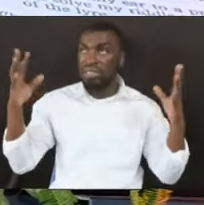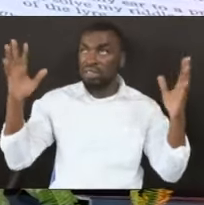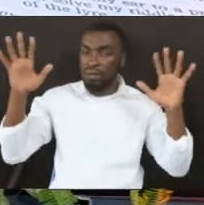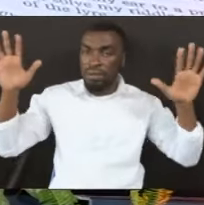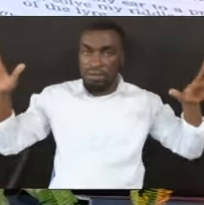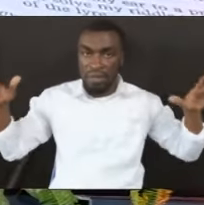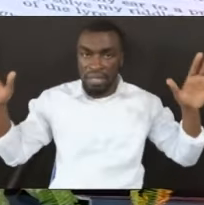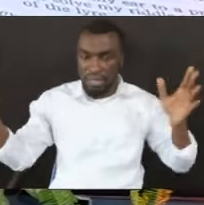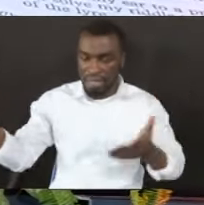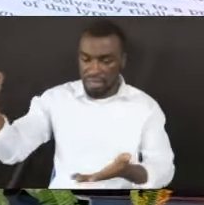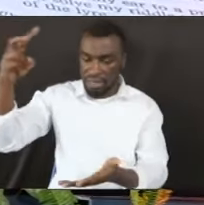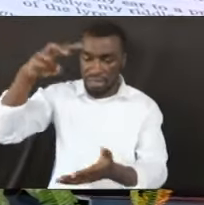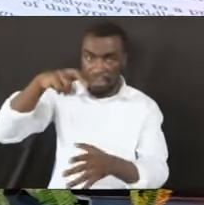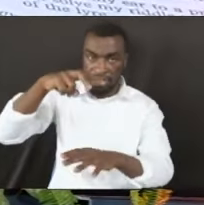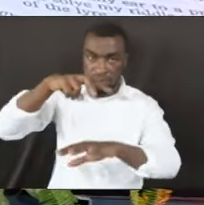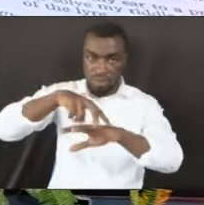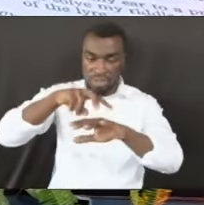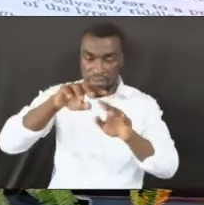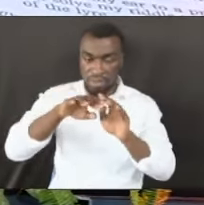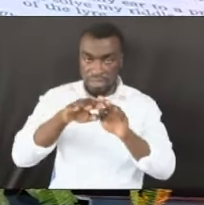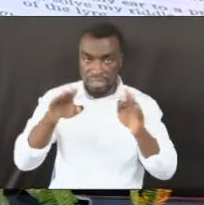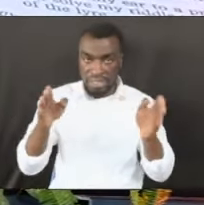were dealing with our requests.